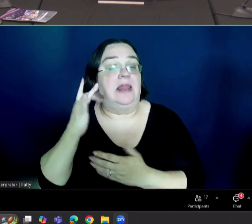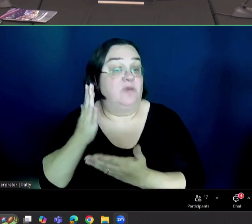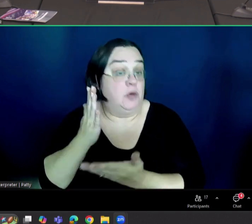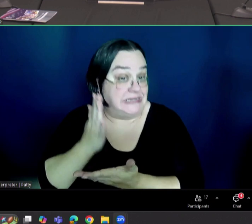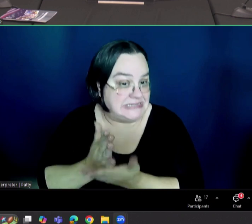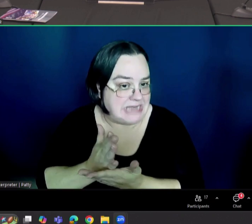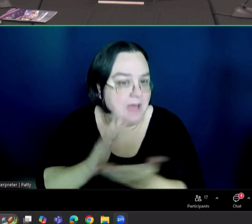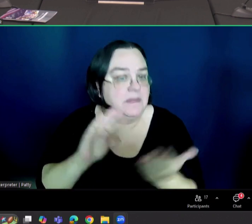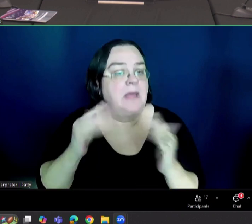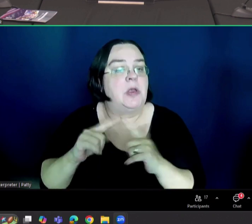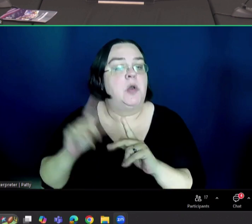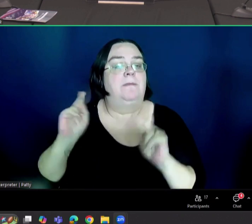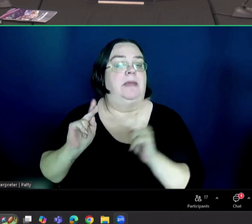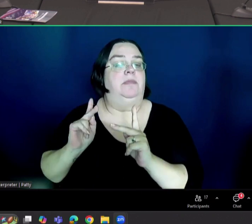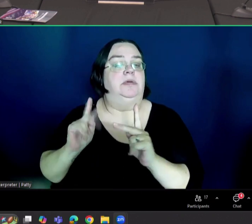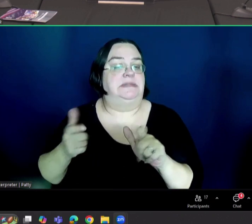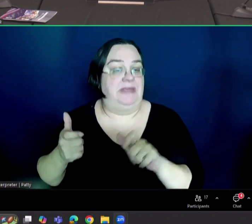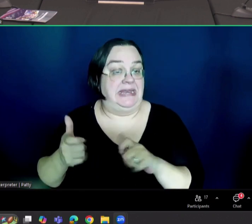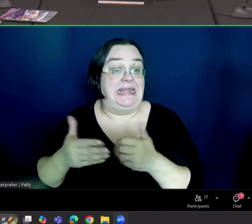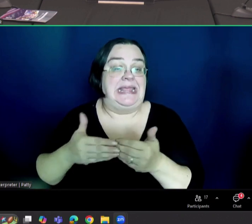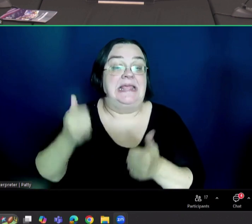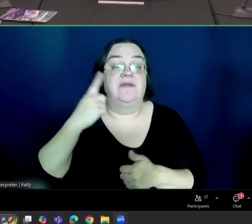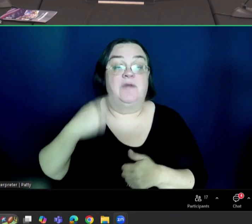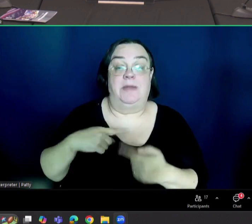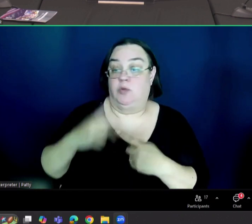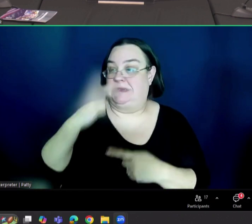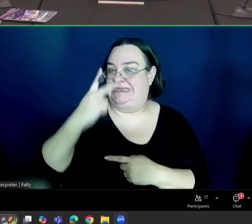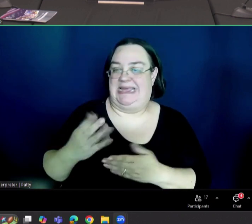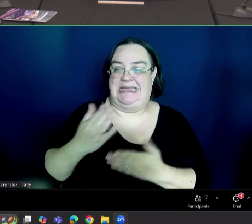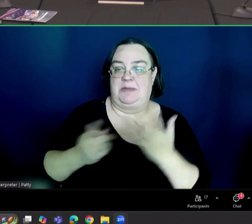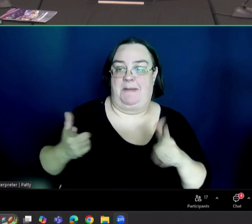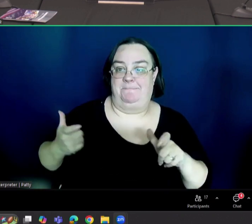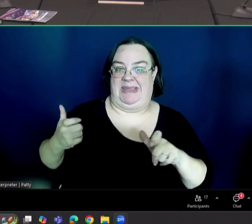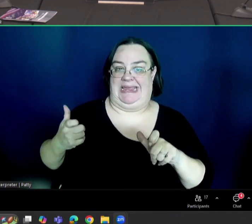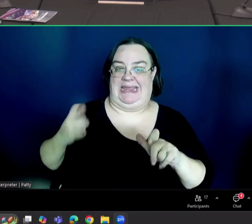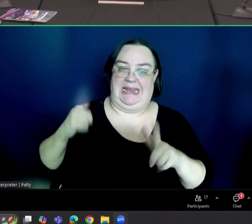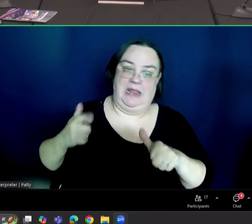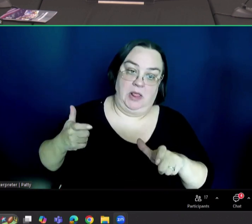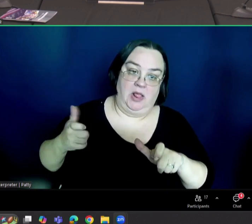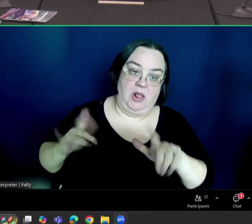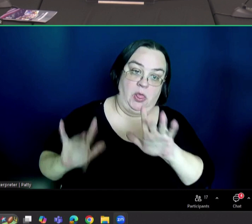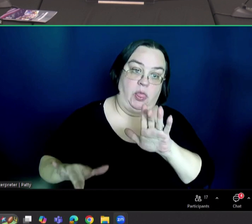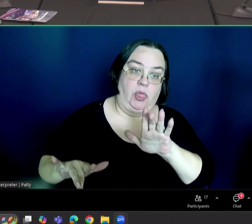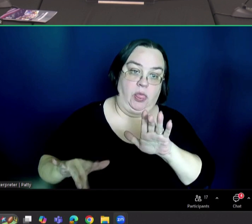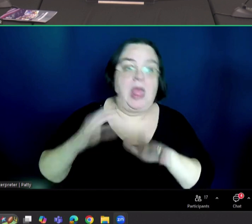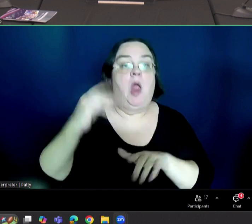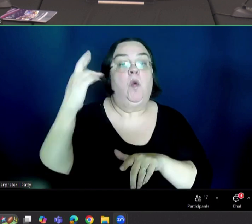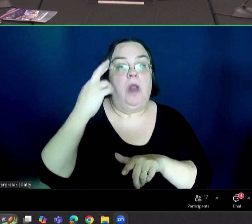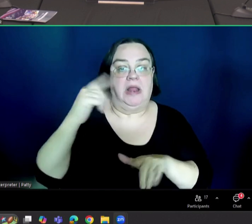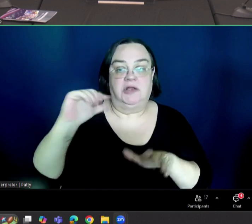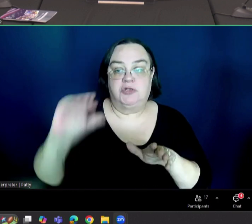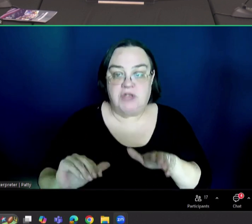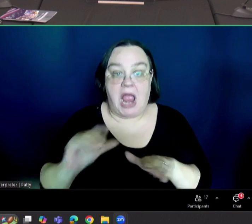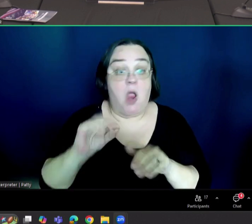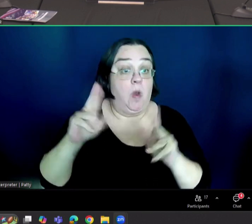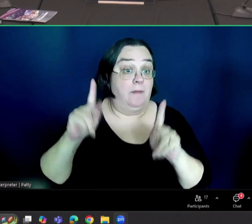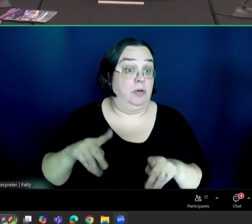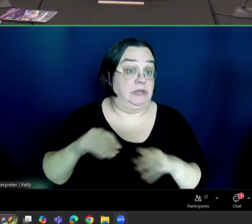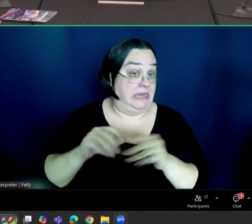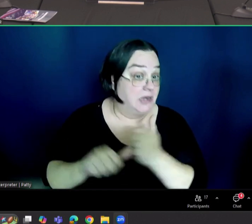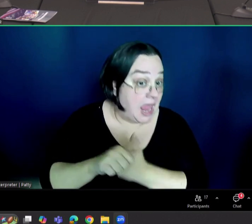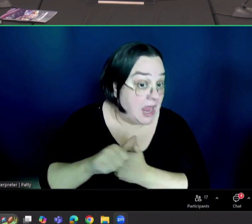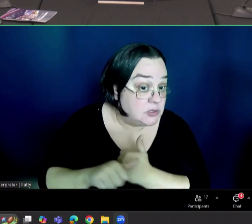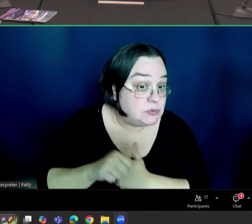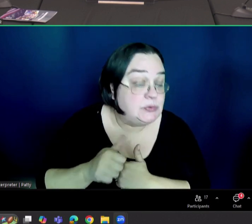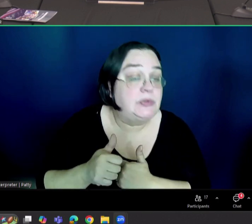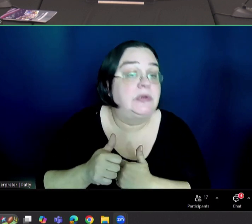It's easier for me to see somebody speeding down the street and realize there's a child or a person in danger.